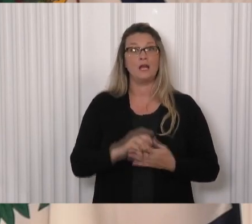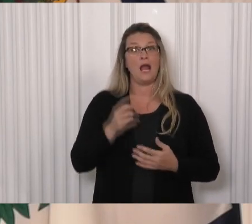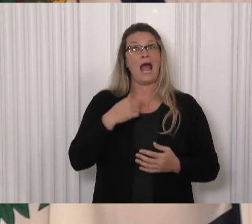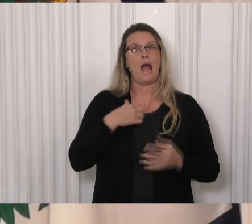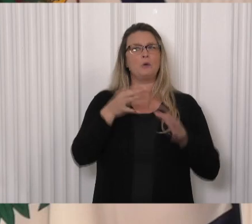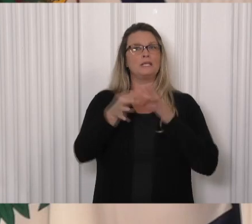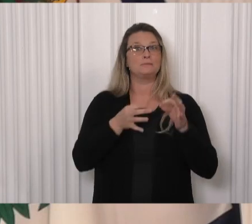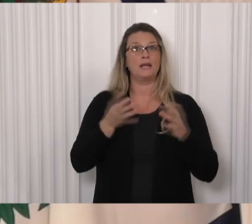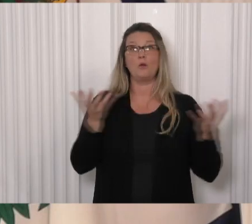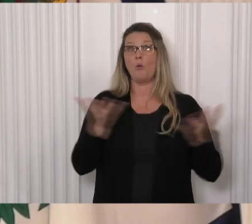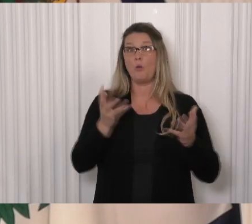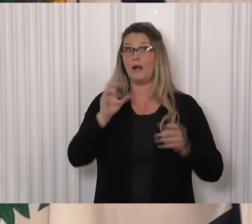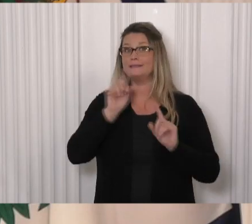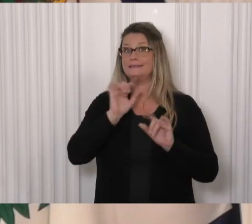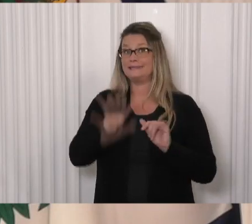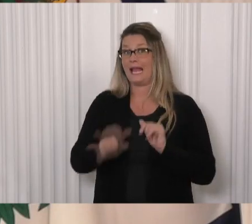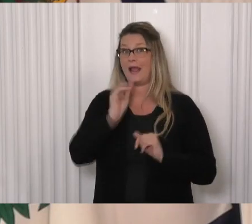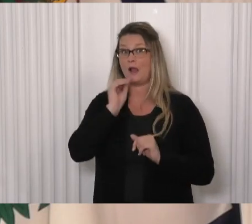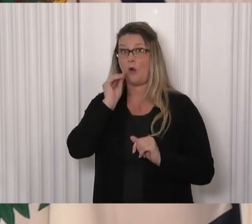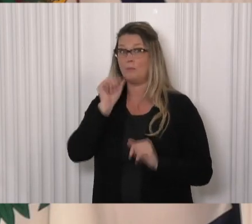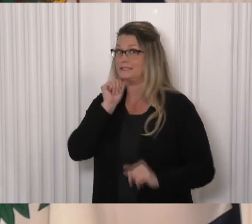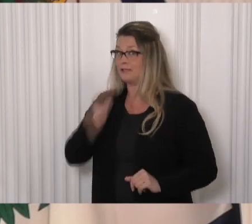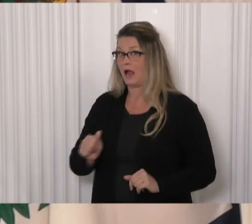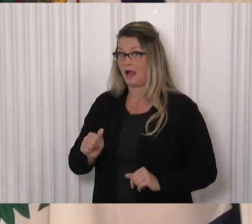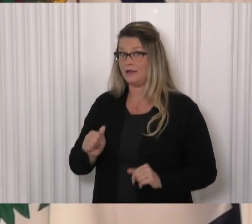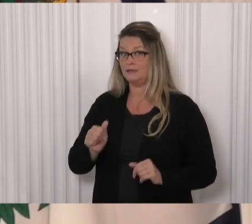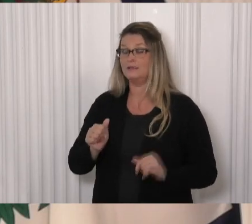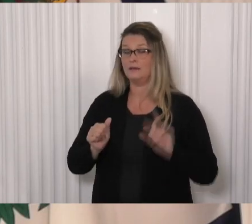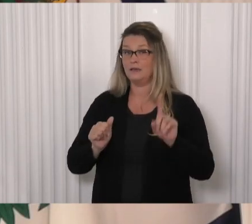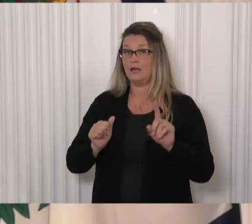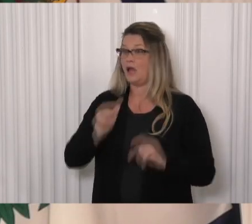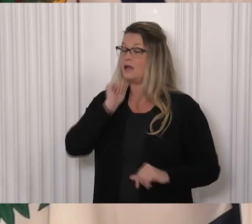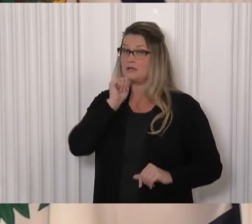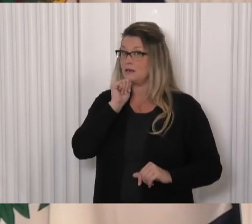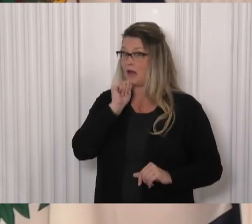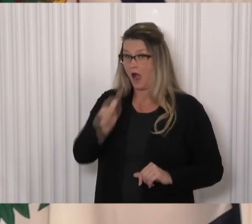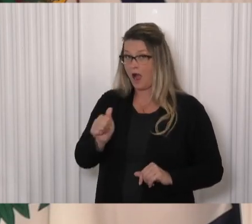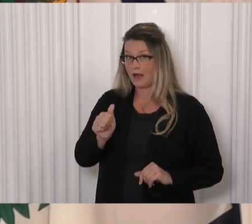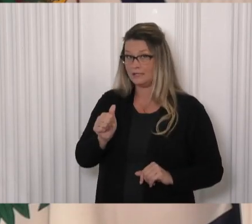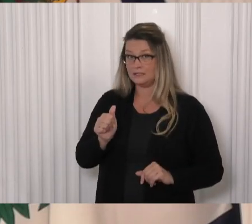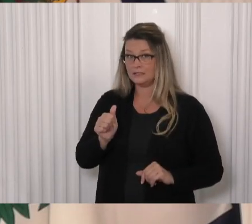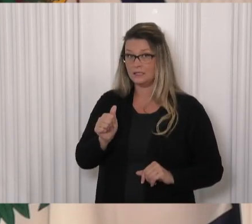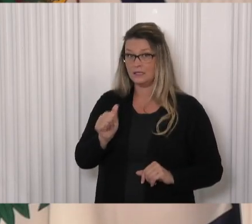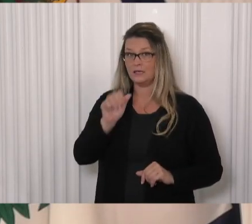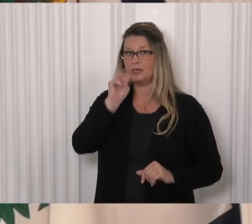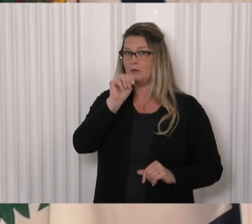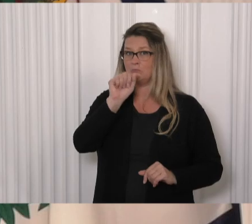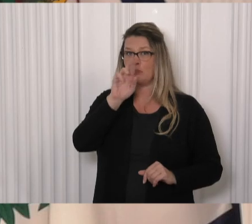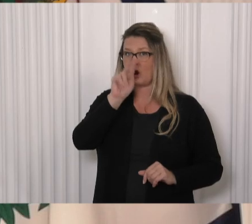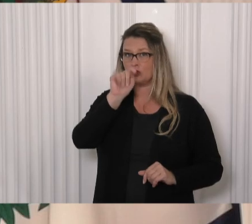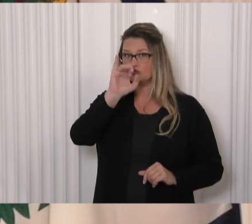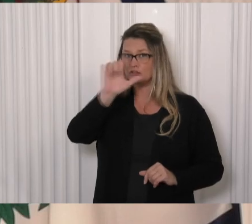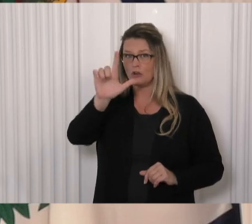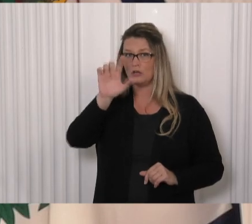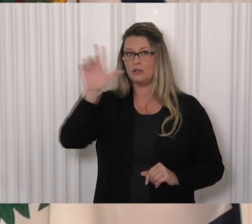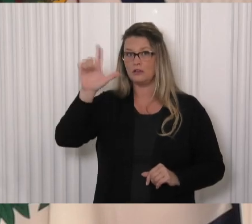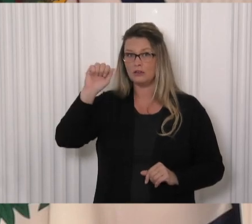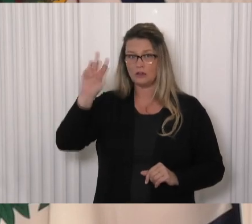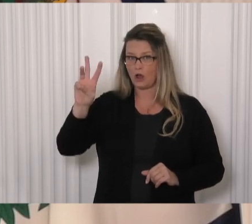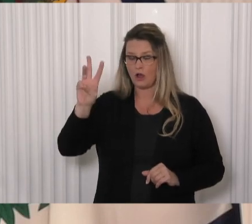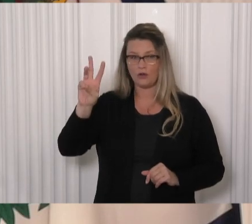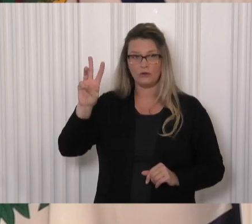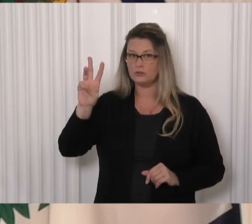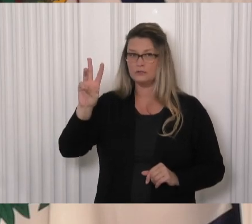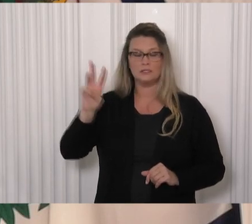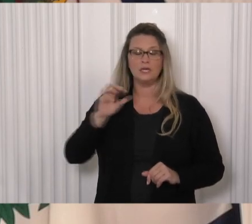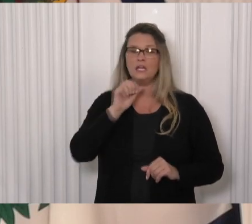not. A stay-home order is not martial law. It's not